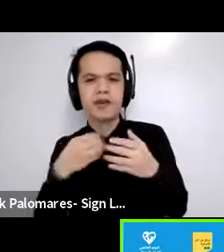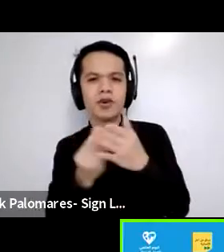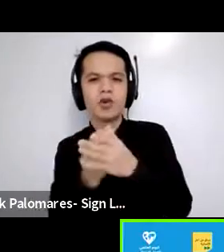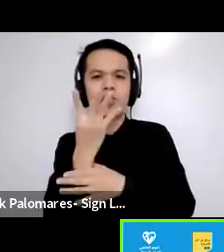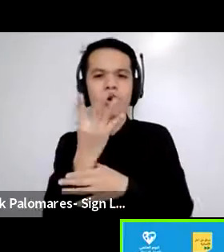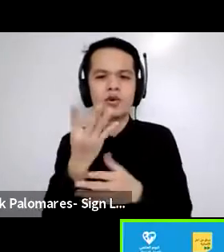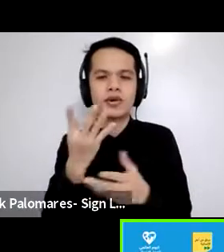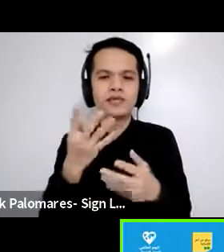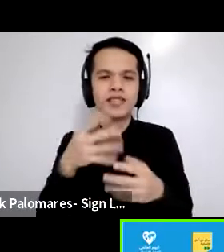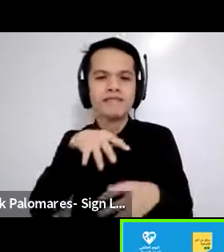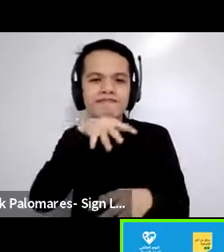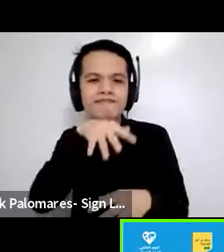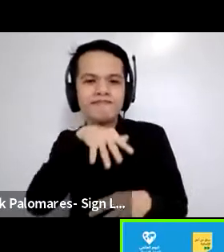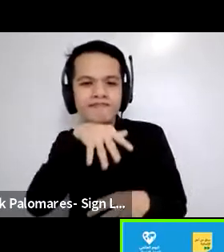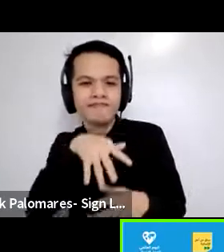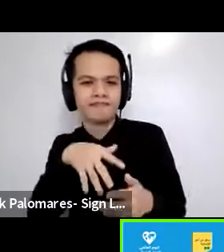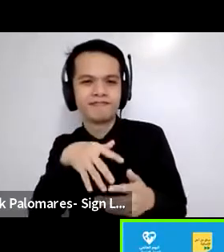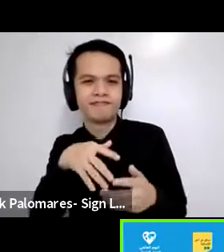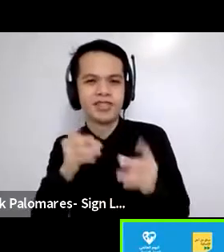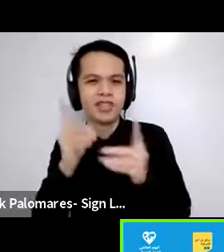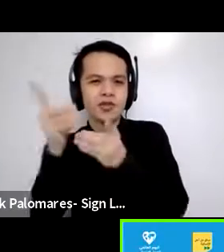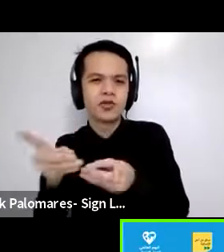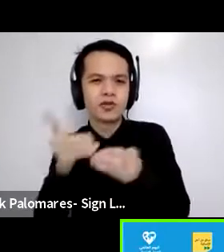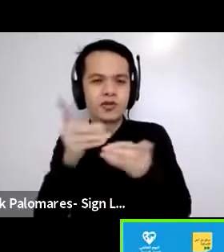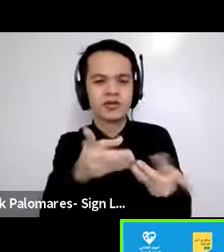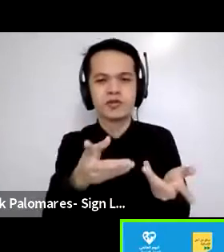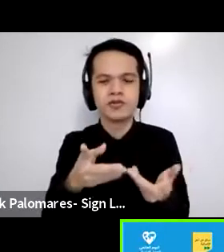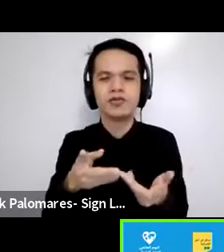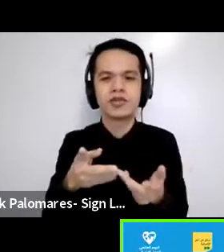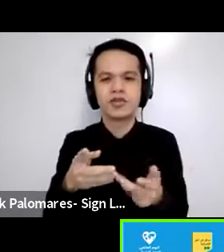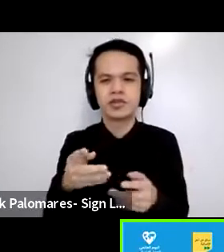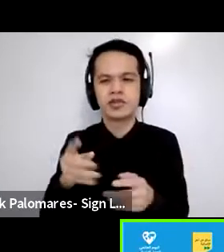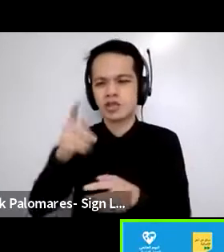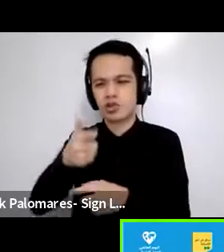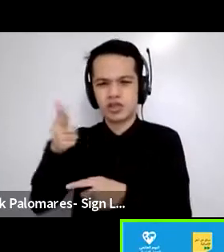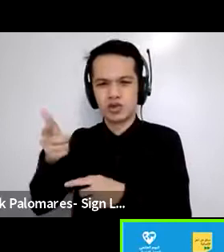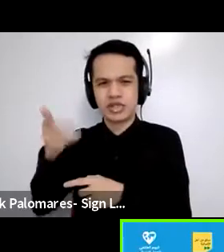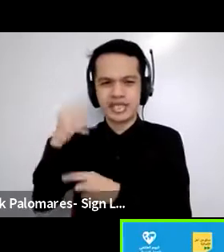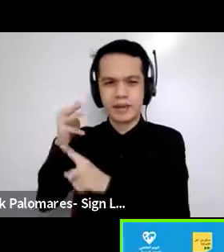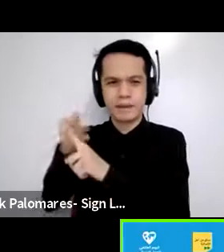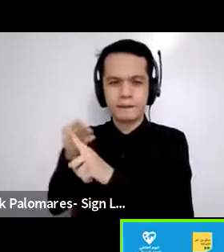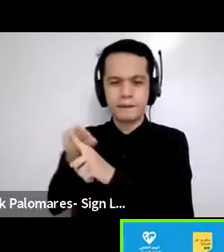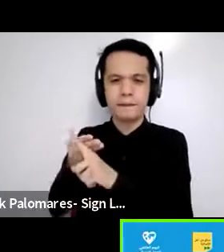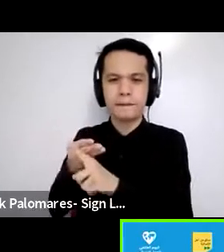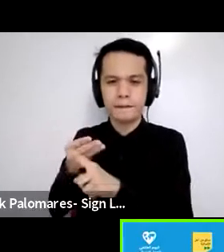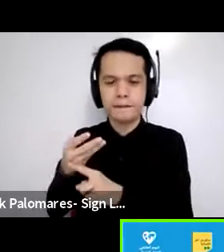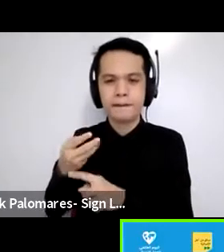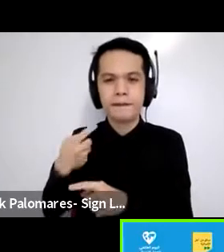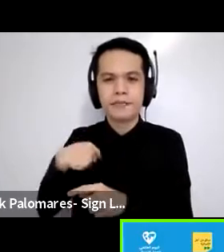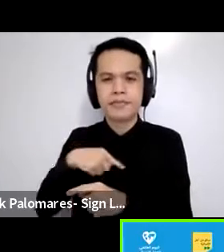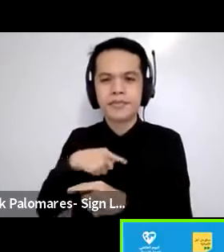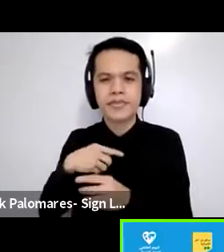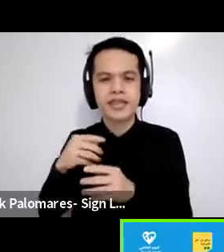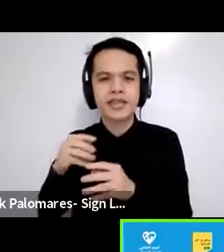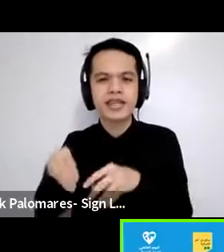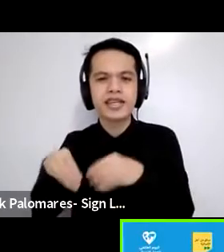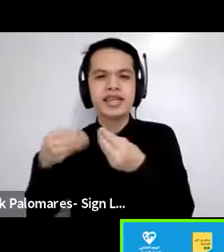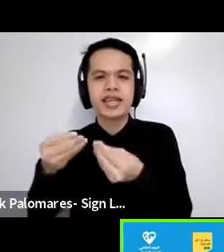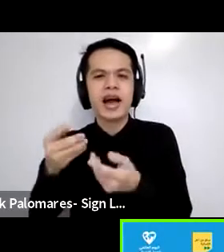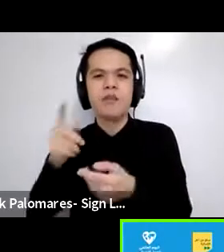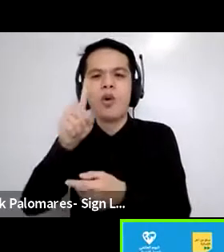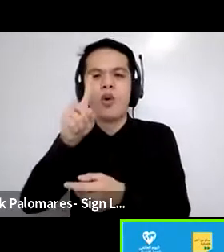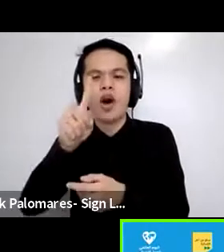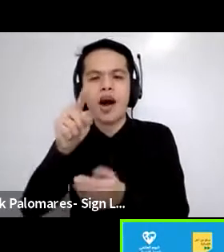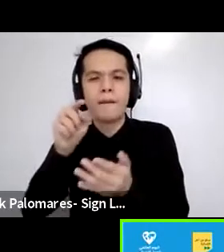exhaustion because in March of April of 2020, we mounted a 1.7